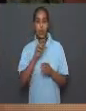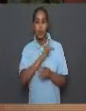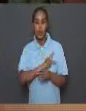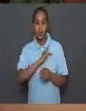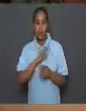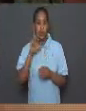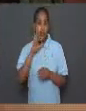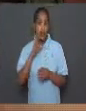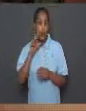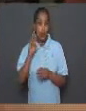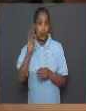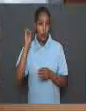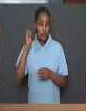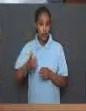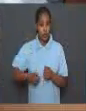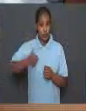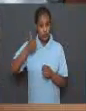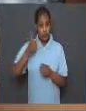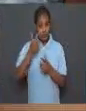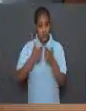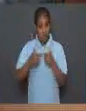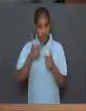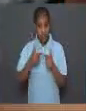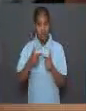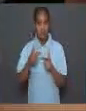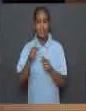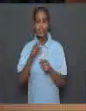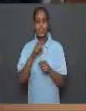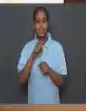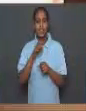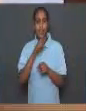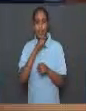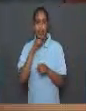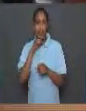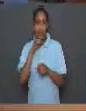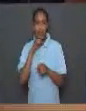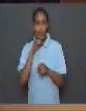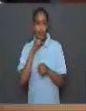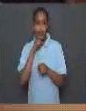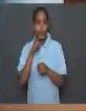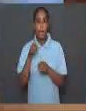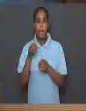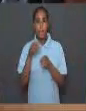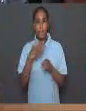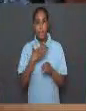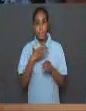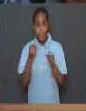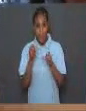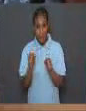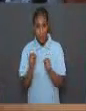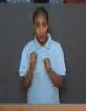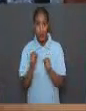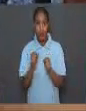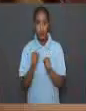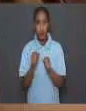Rubber was originally derived from latex, which is a milky colloid